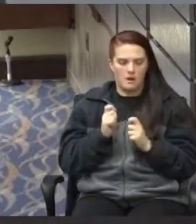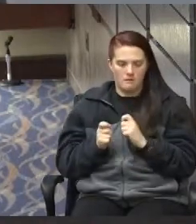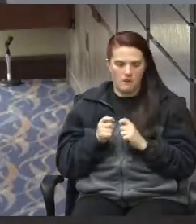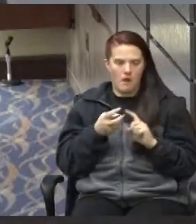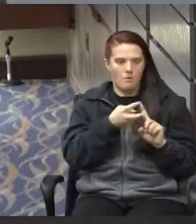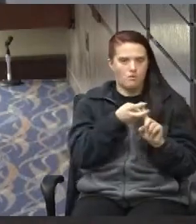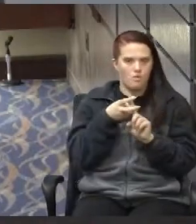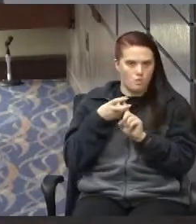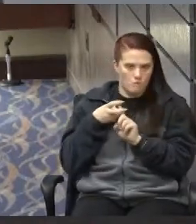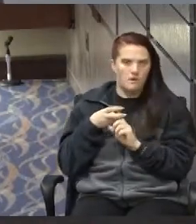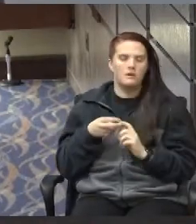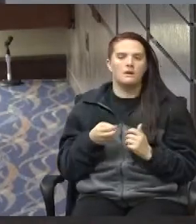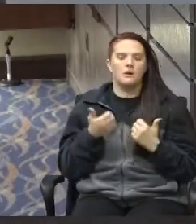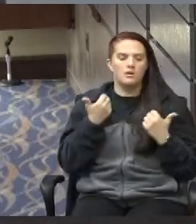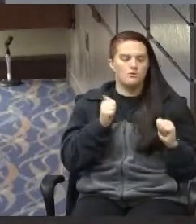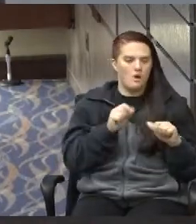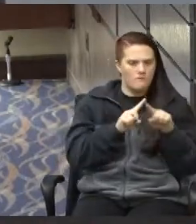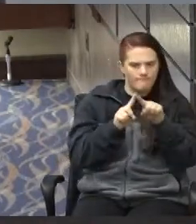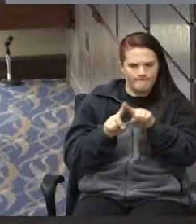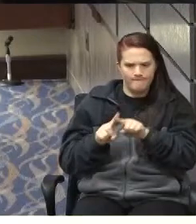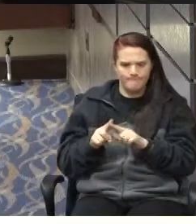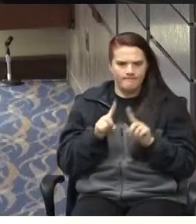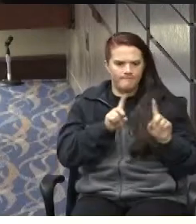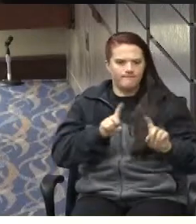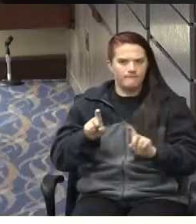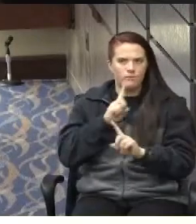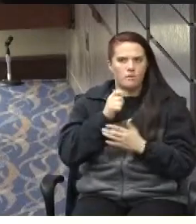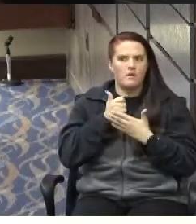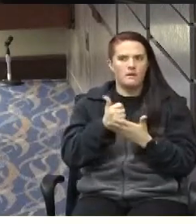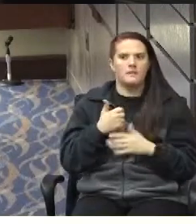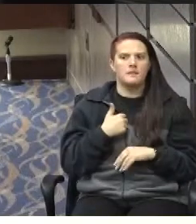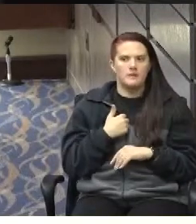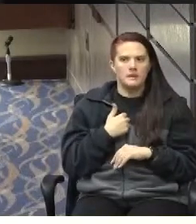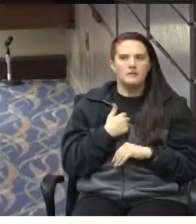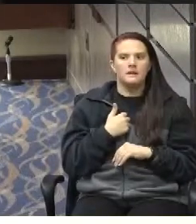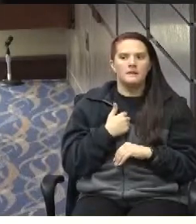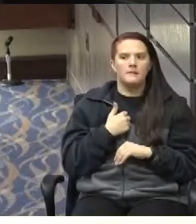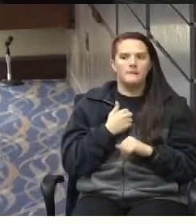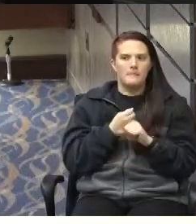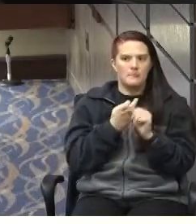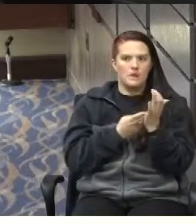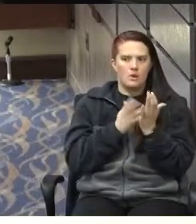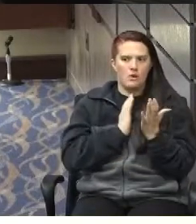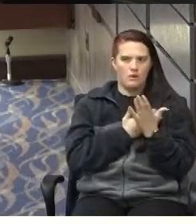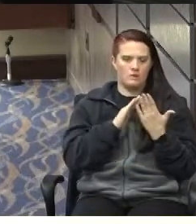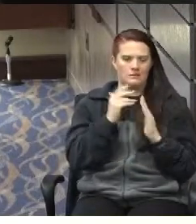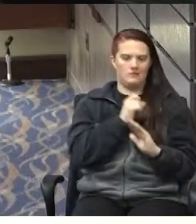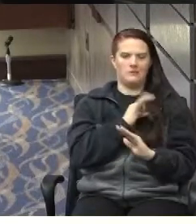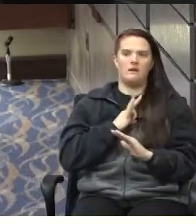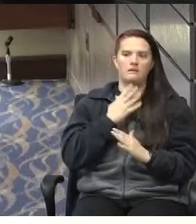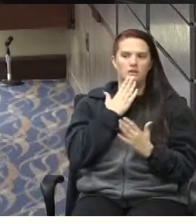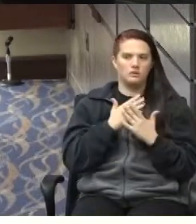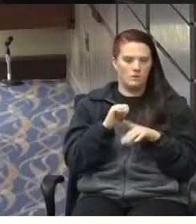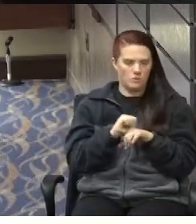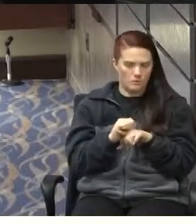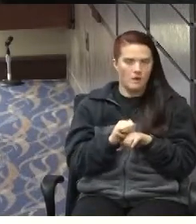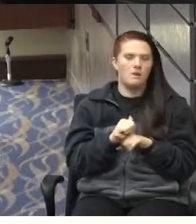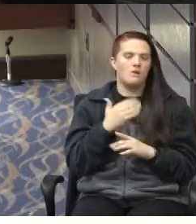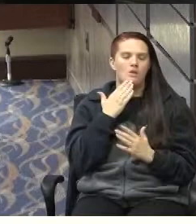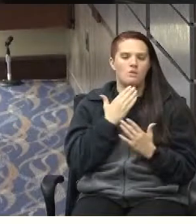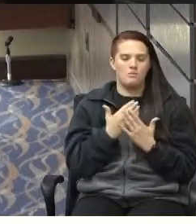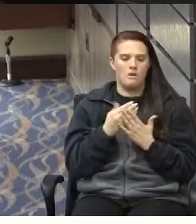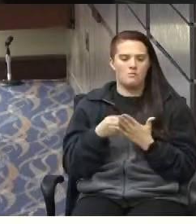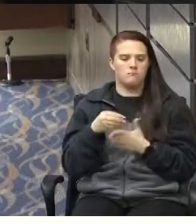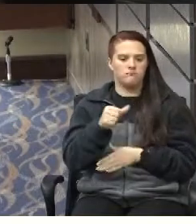recruitment, the way they've tried new things, and really helped me ensure that our city staff's well-trained and